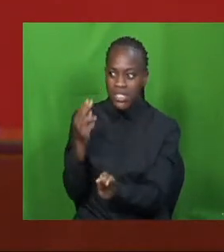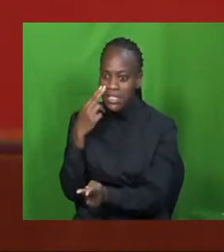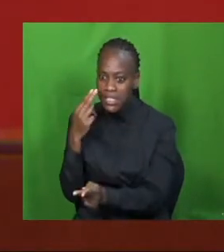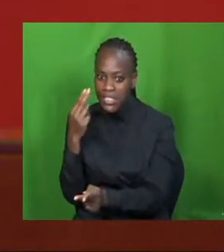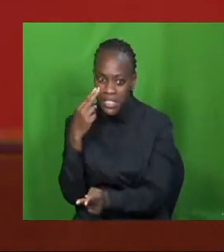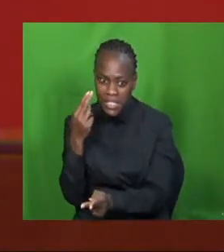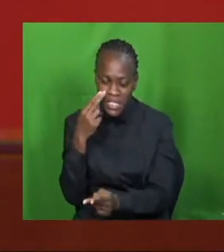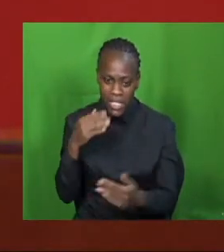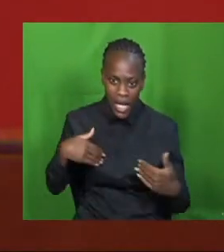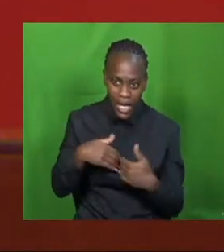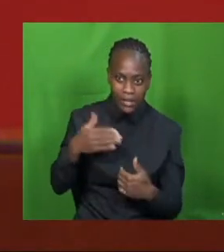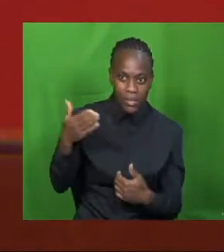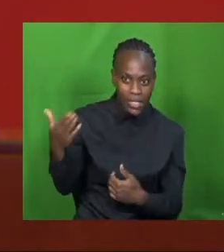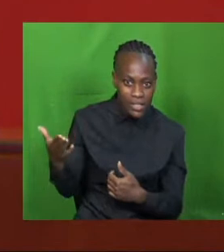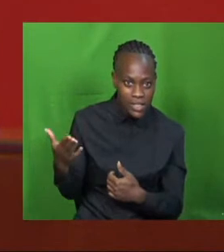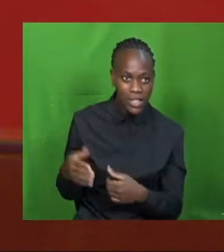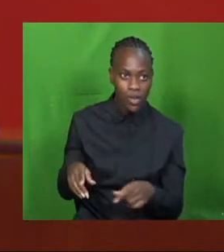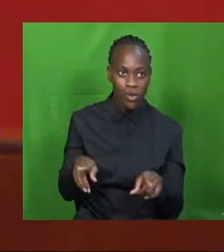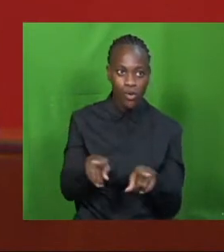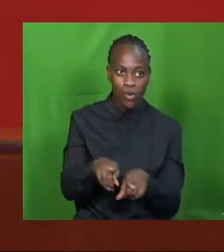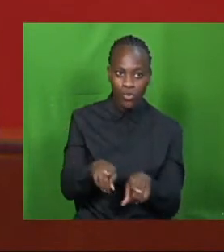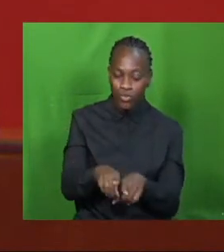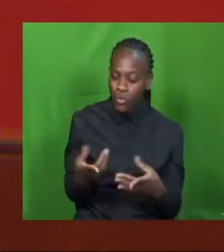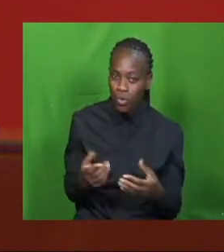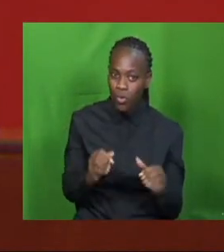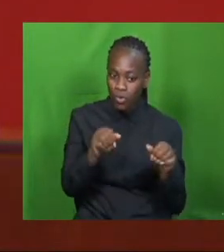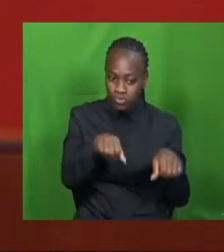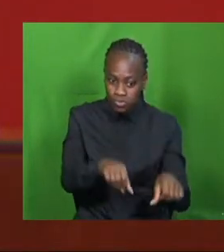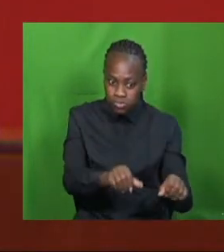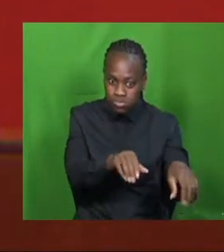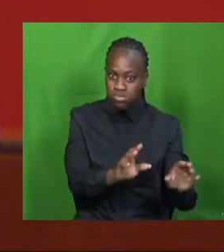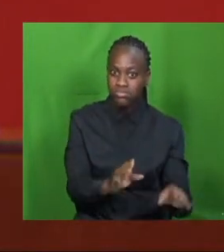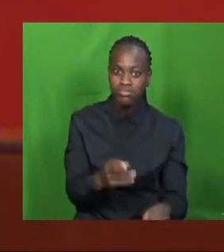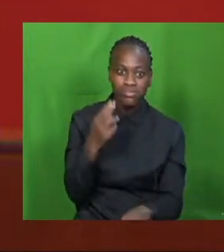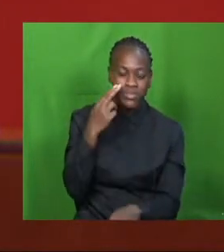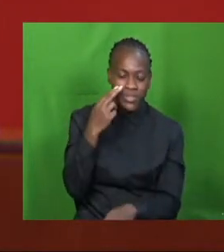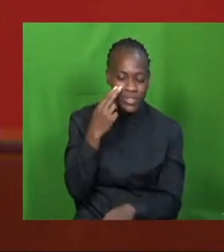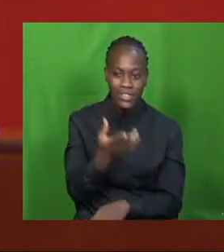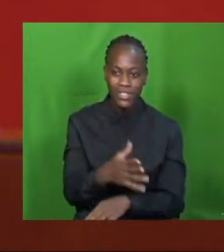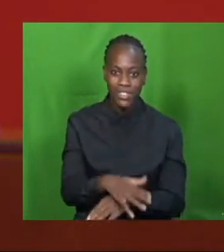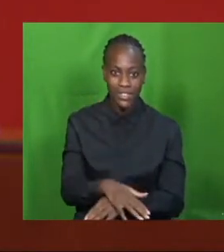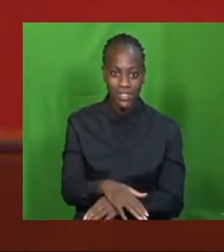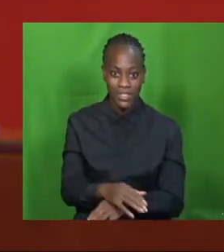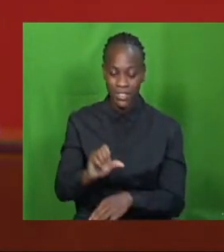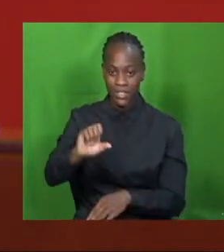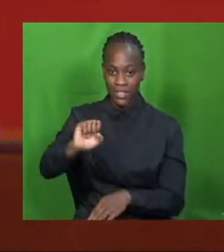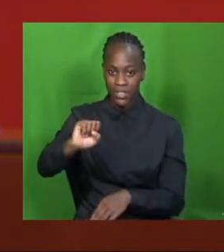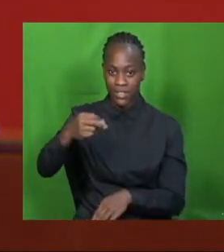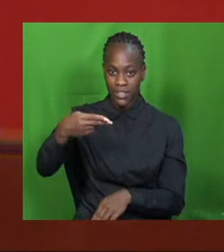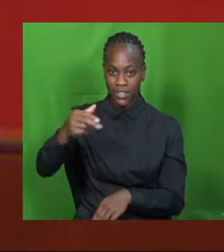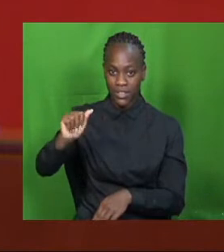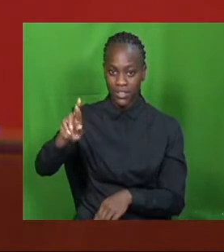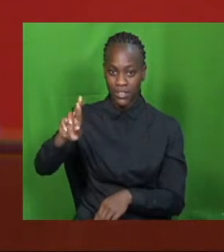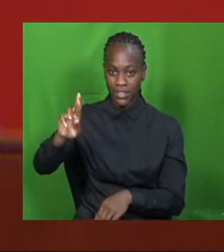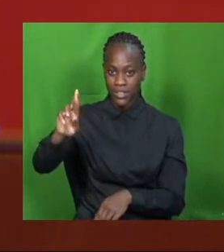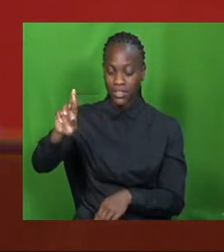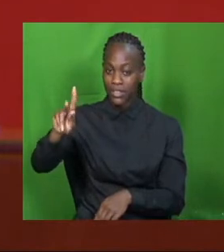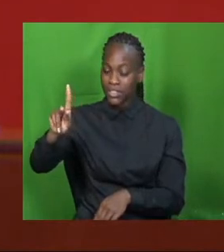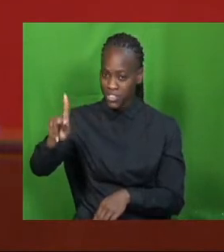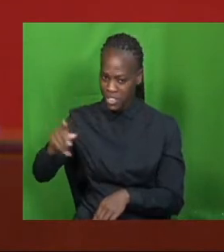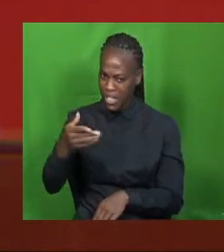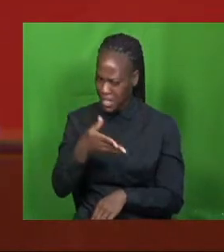our Speaker is the Vice President. When we host it, we become the President.